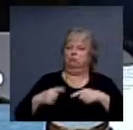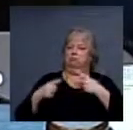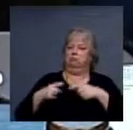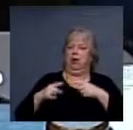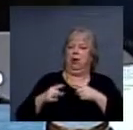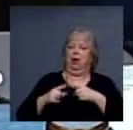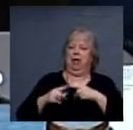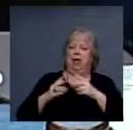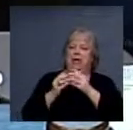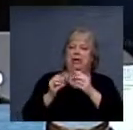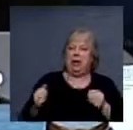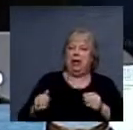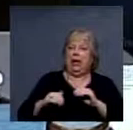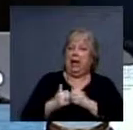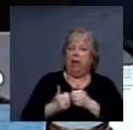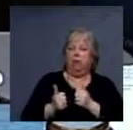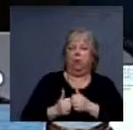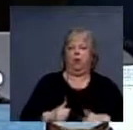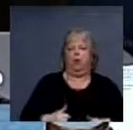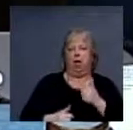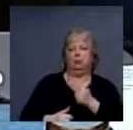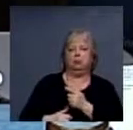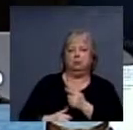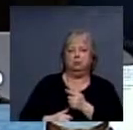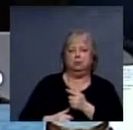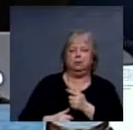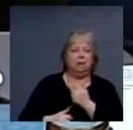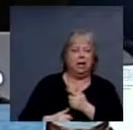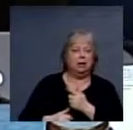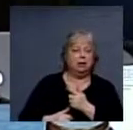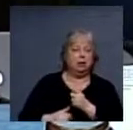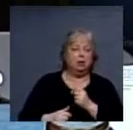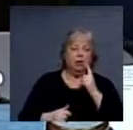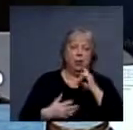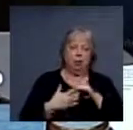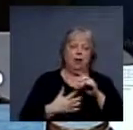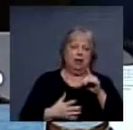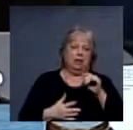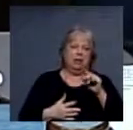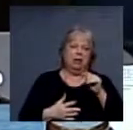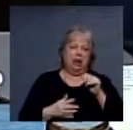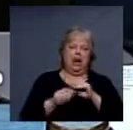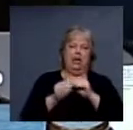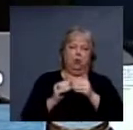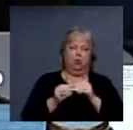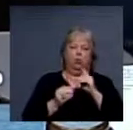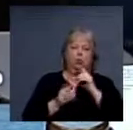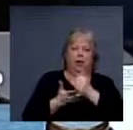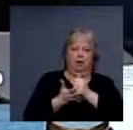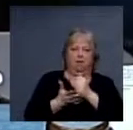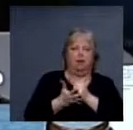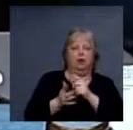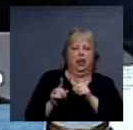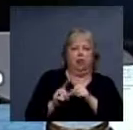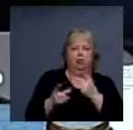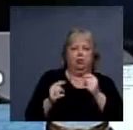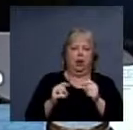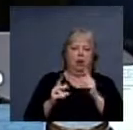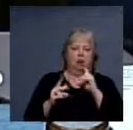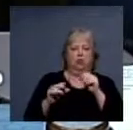with a gun. And I think that data would be very helpful for us as we begin to try and fashion our responses to these